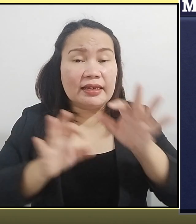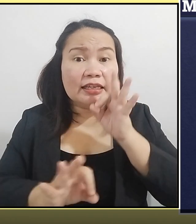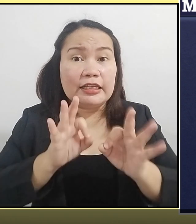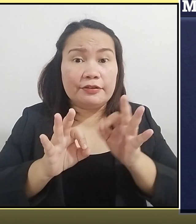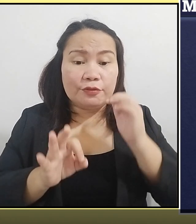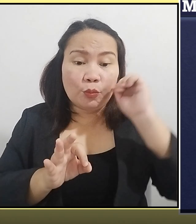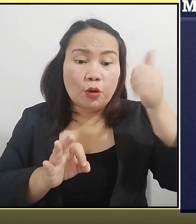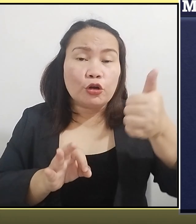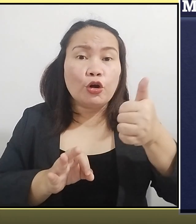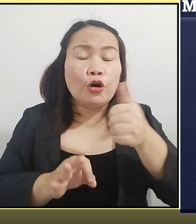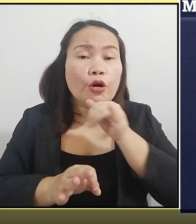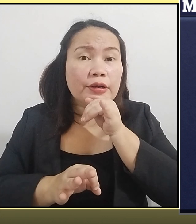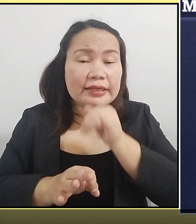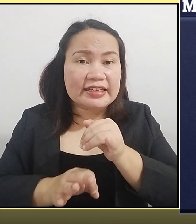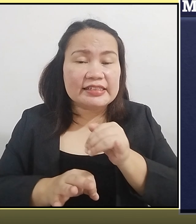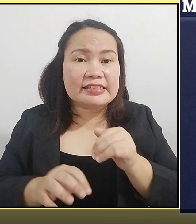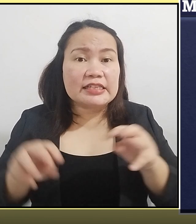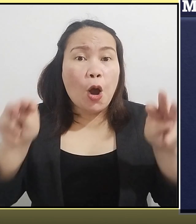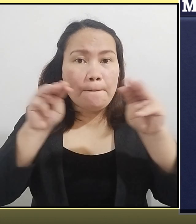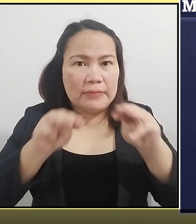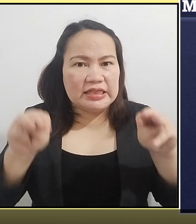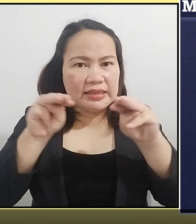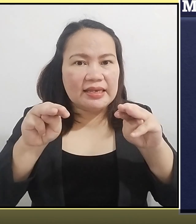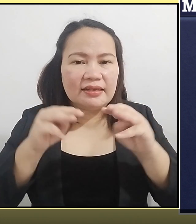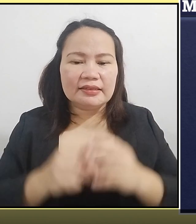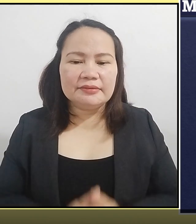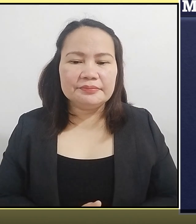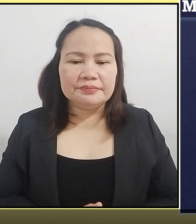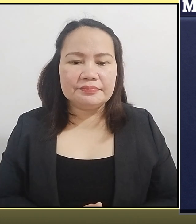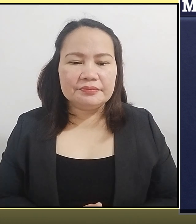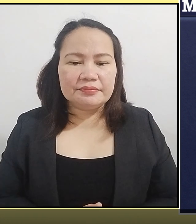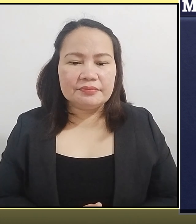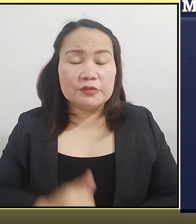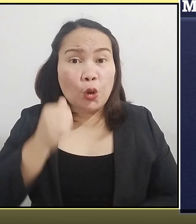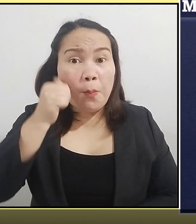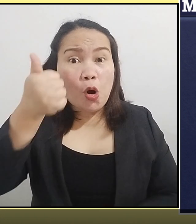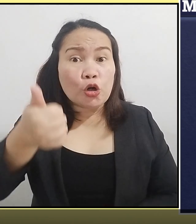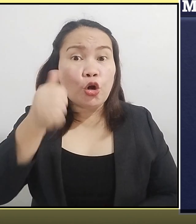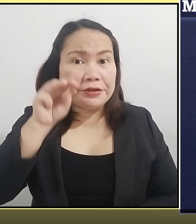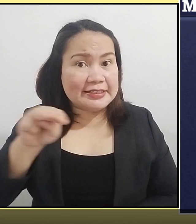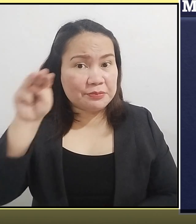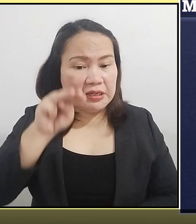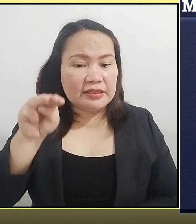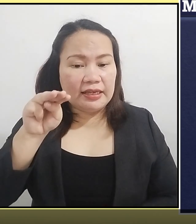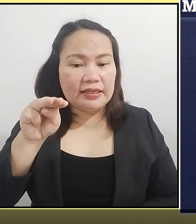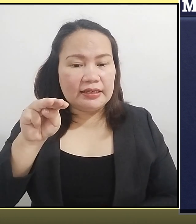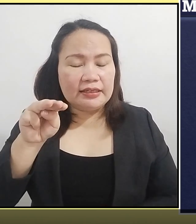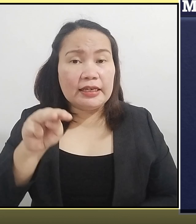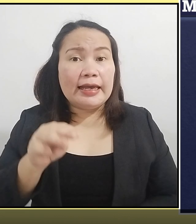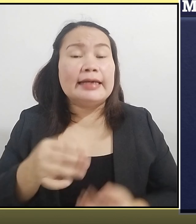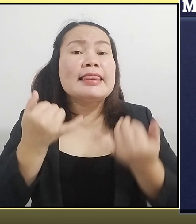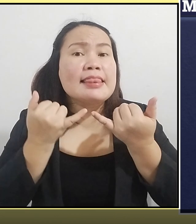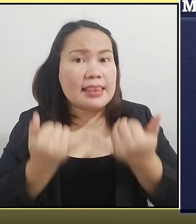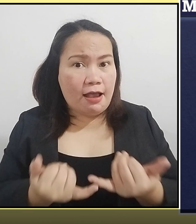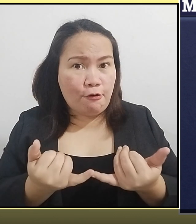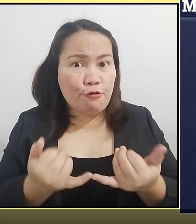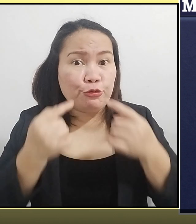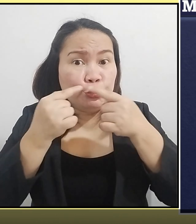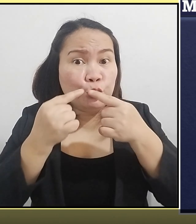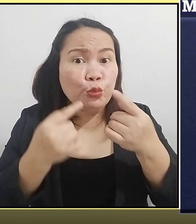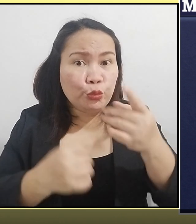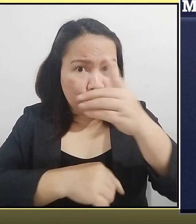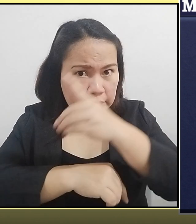ay may if, so automatic, this is your hypothesis. Okay? So, tomorrow is Monday. Today